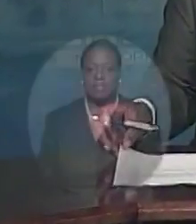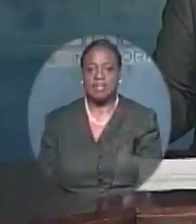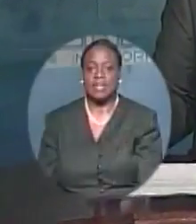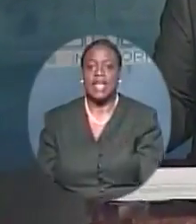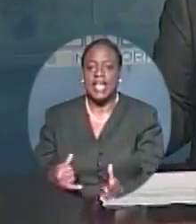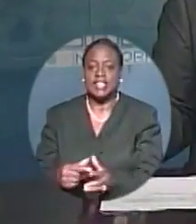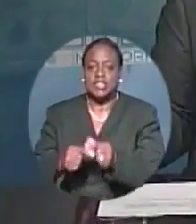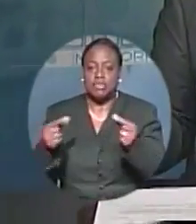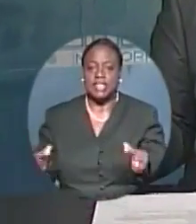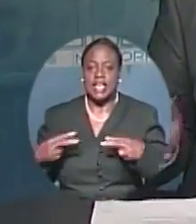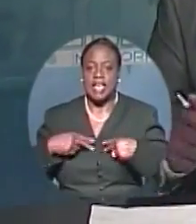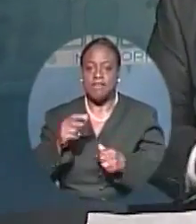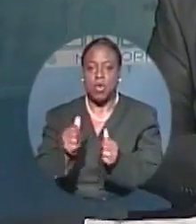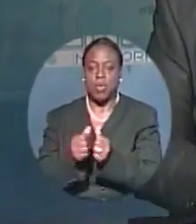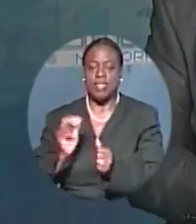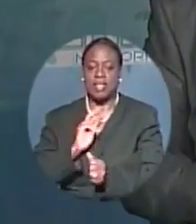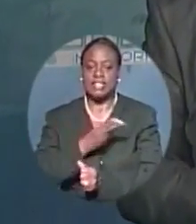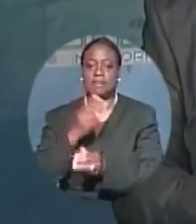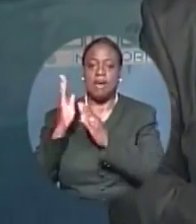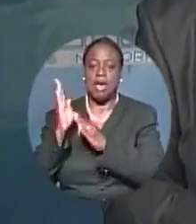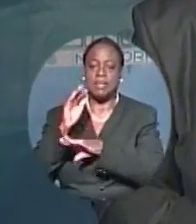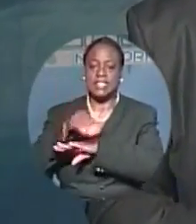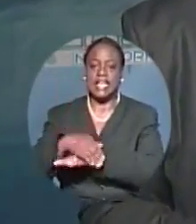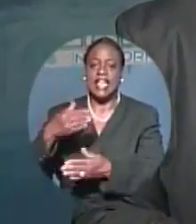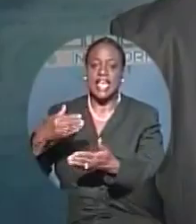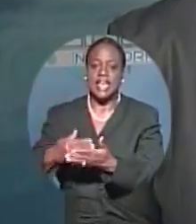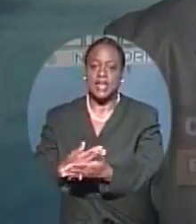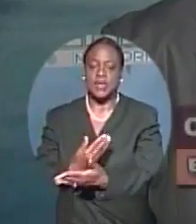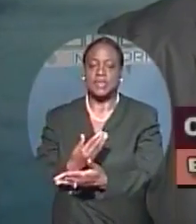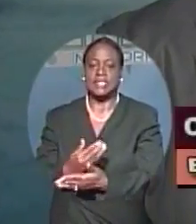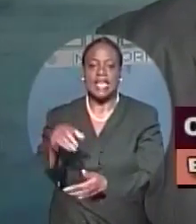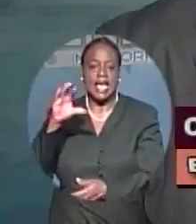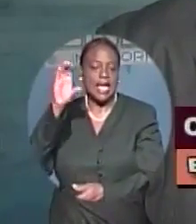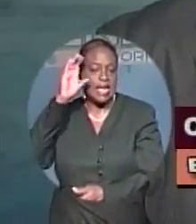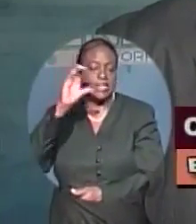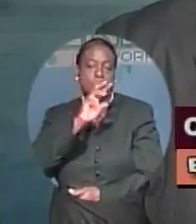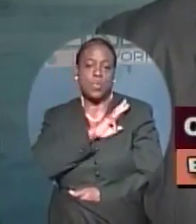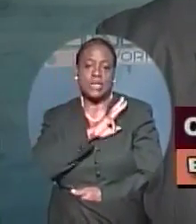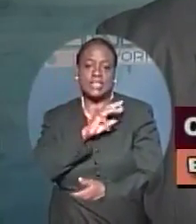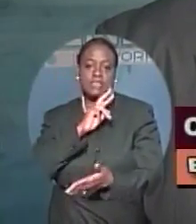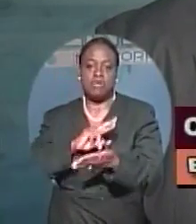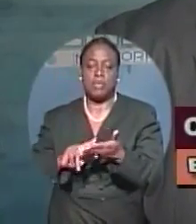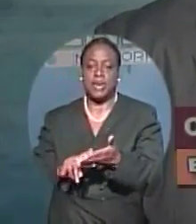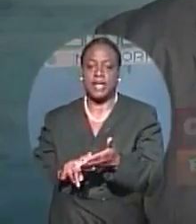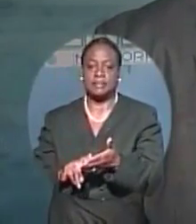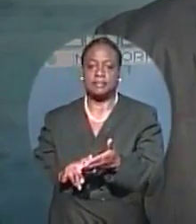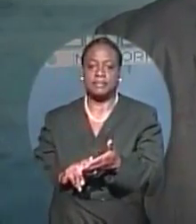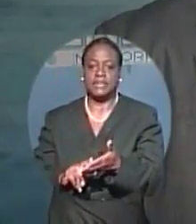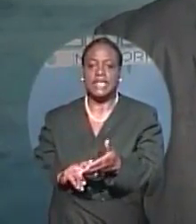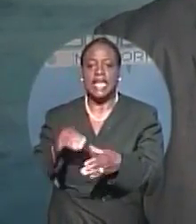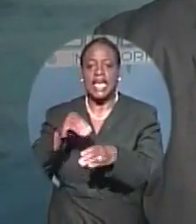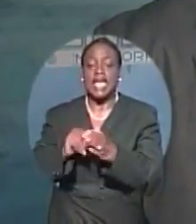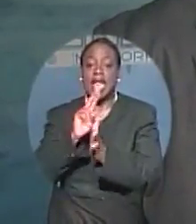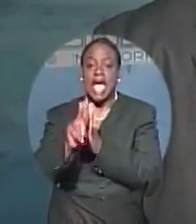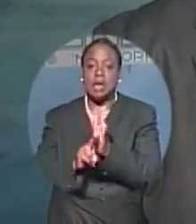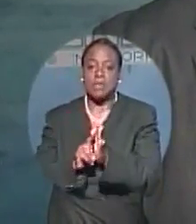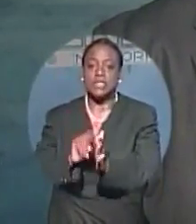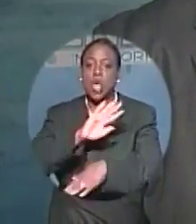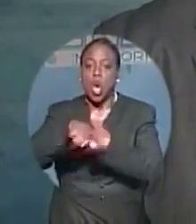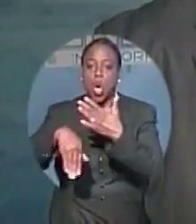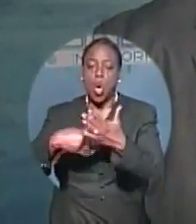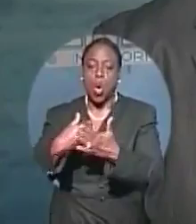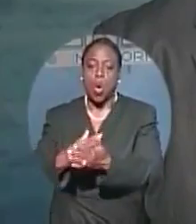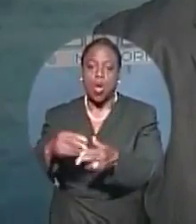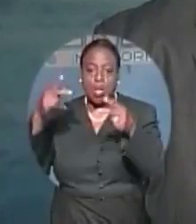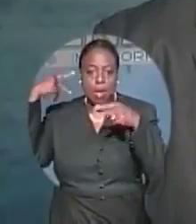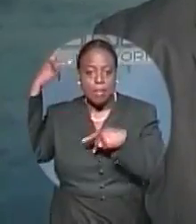It's great to have you with us for The Bahamas Tonight National Report. I'm Clint Watson reporting tonight. In a matter of hours, all political candidates who